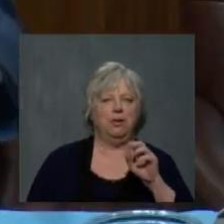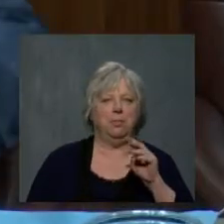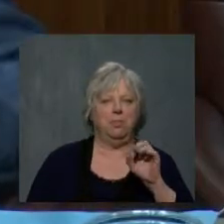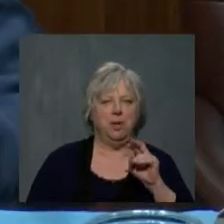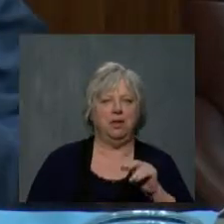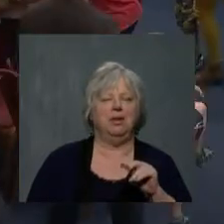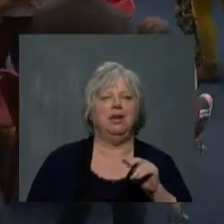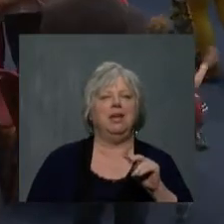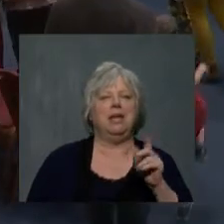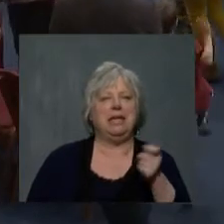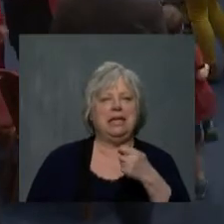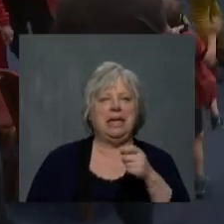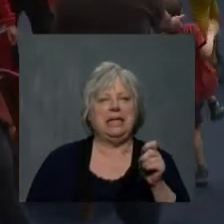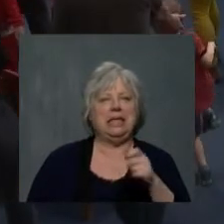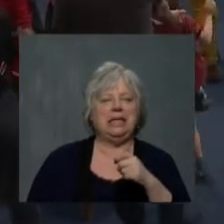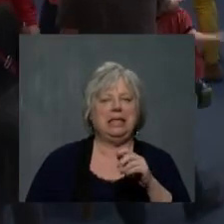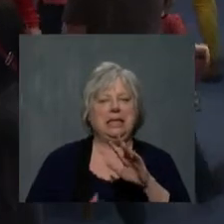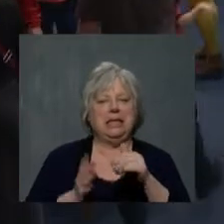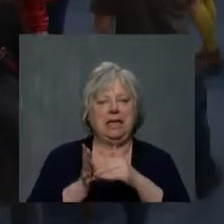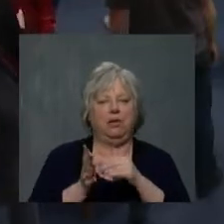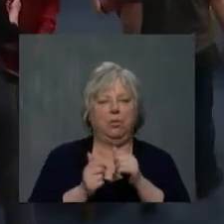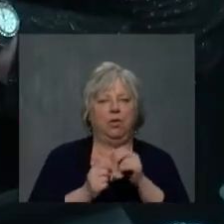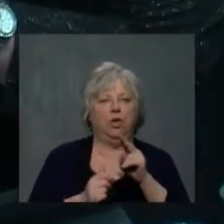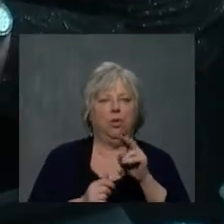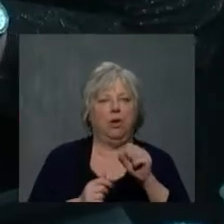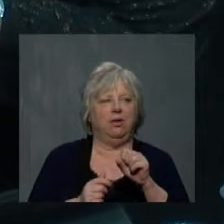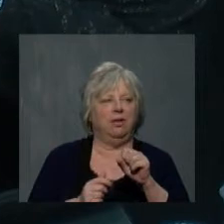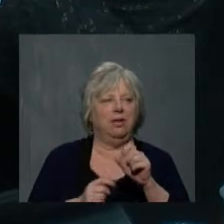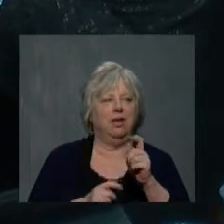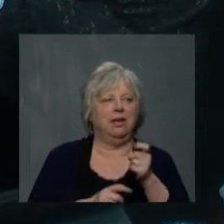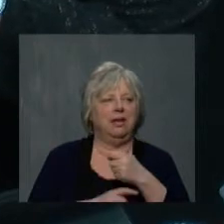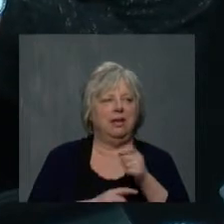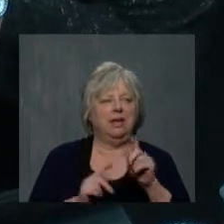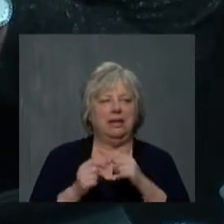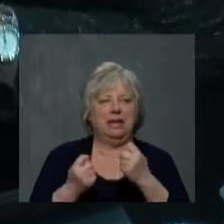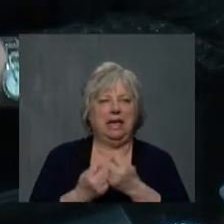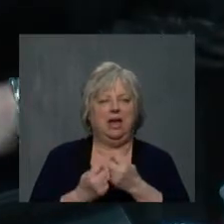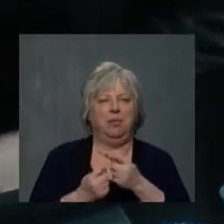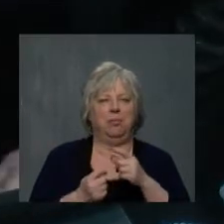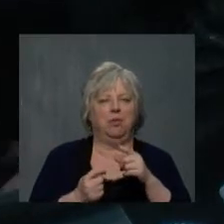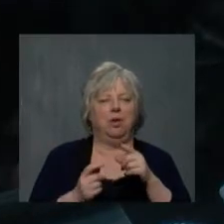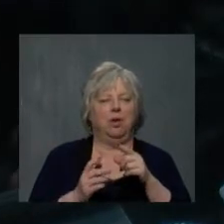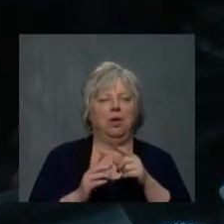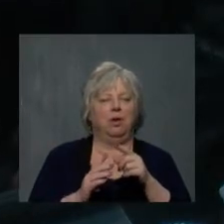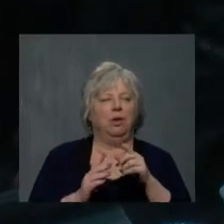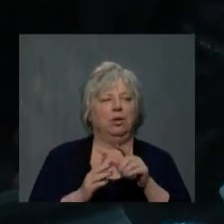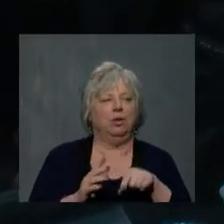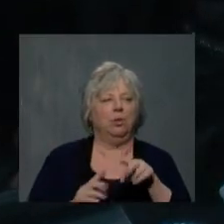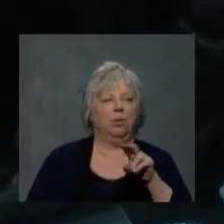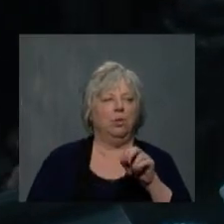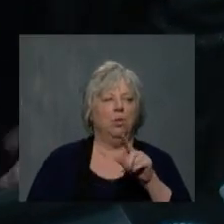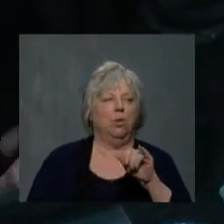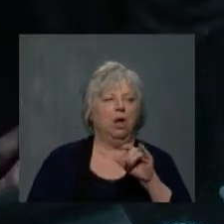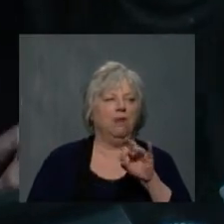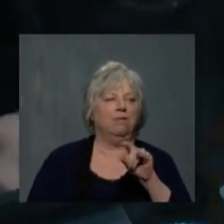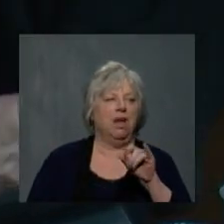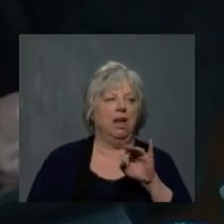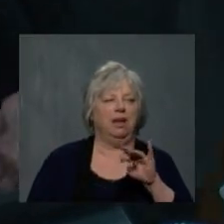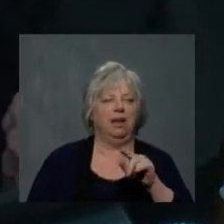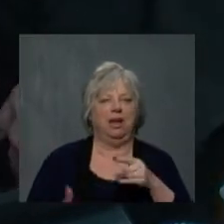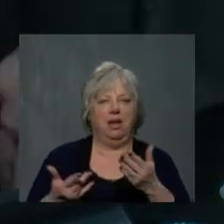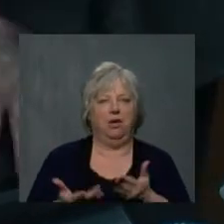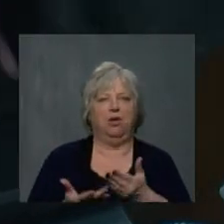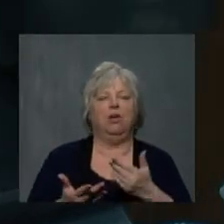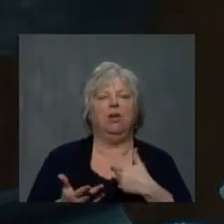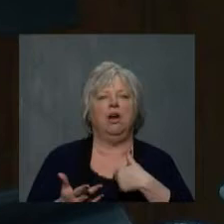United States tennis team. Qualifying rounds are here, so it's a very big event for us, and I will be leaving to give the welcome, and I